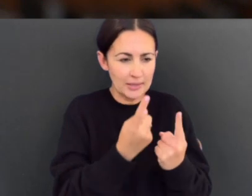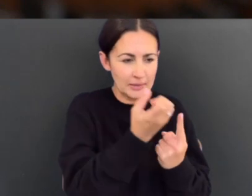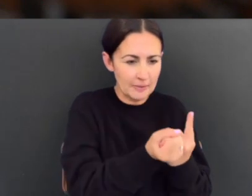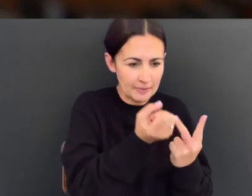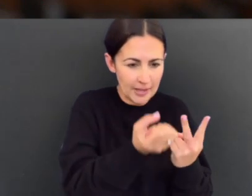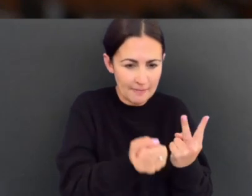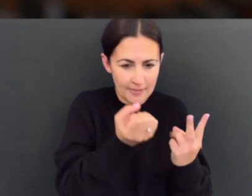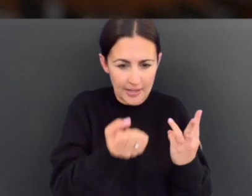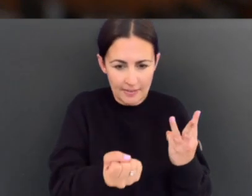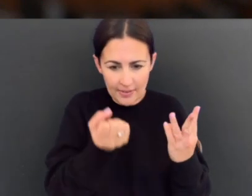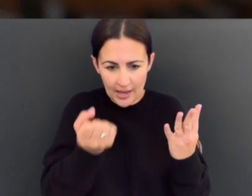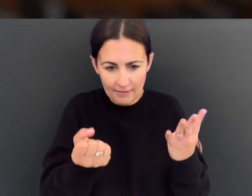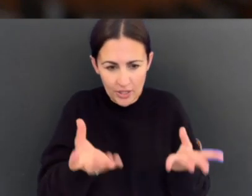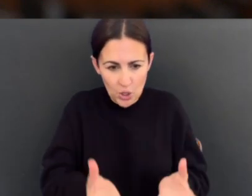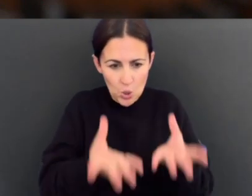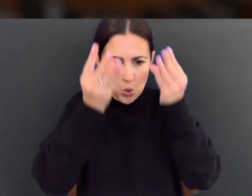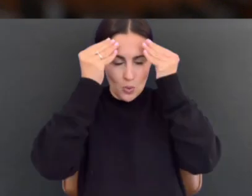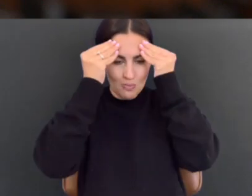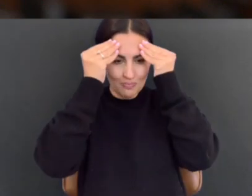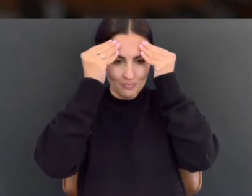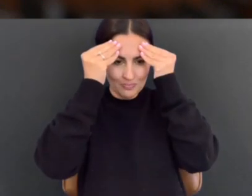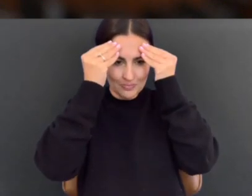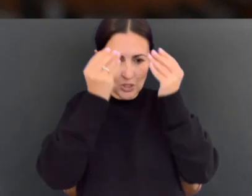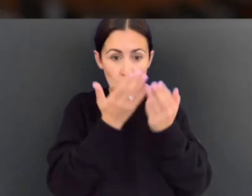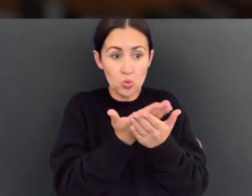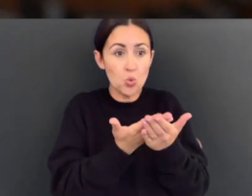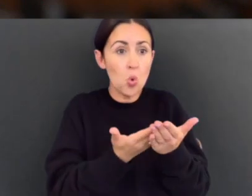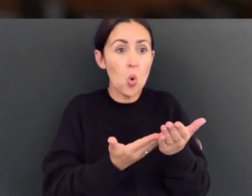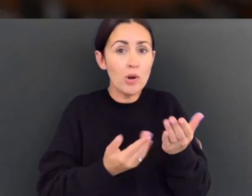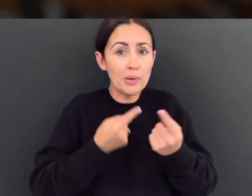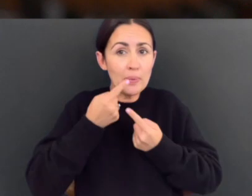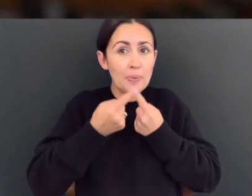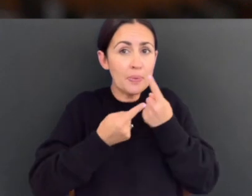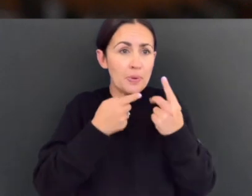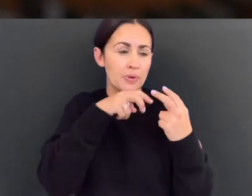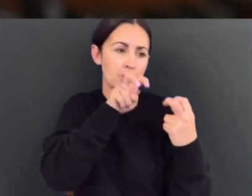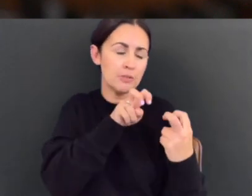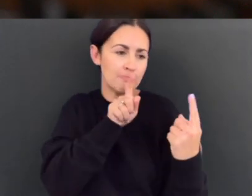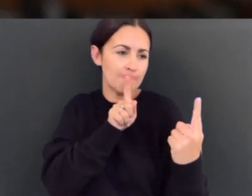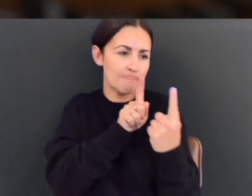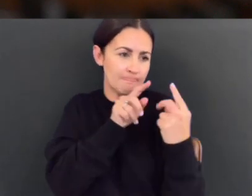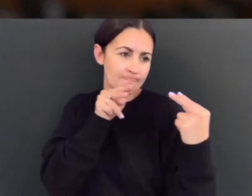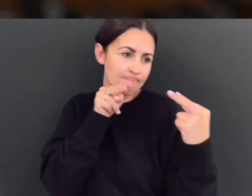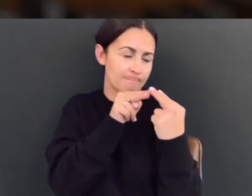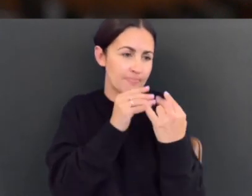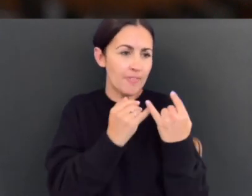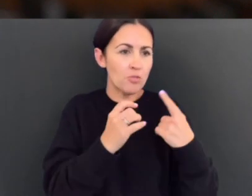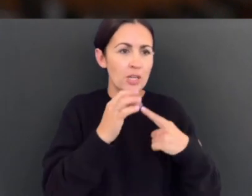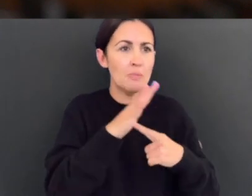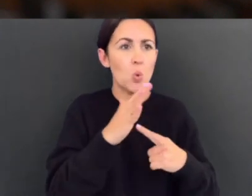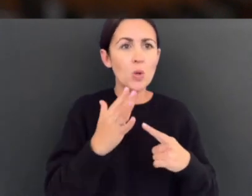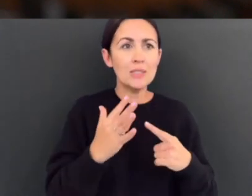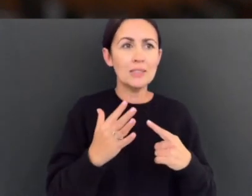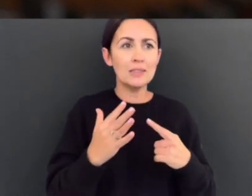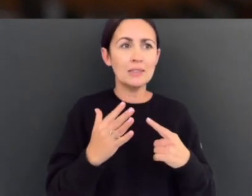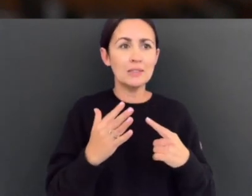assembled. The story and the enclosed space in which it is being told. The city so close,